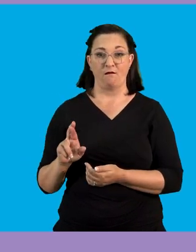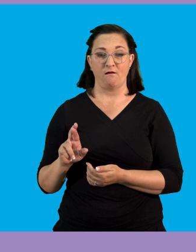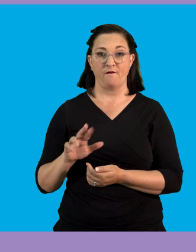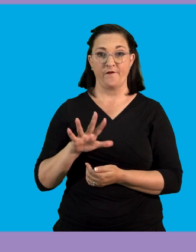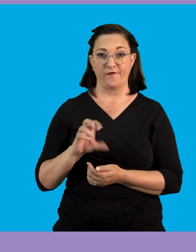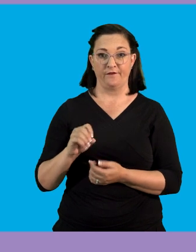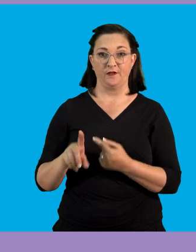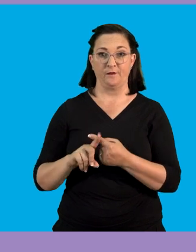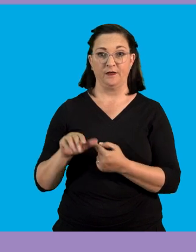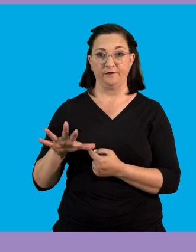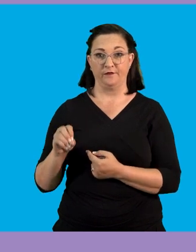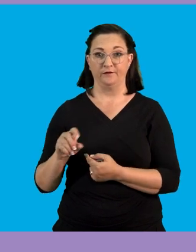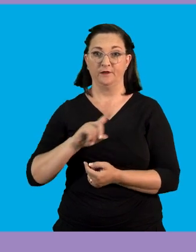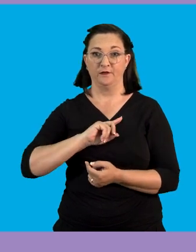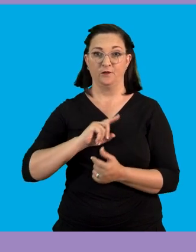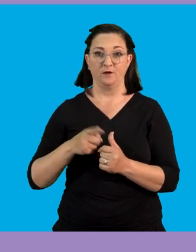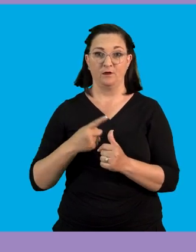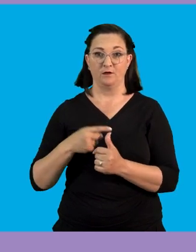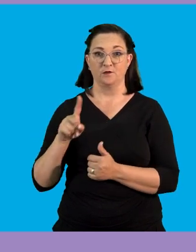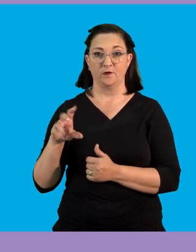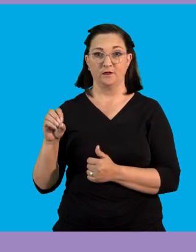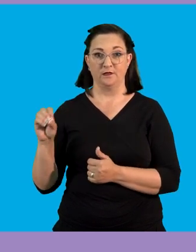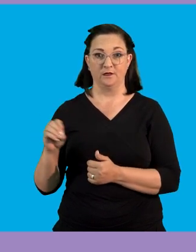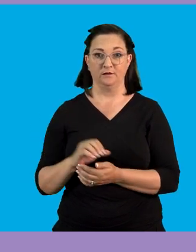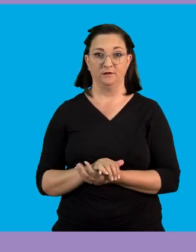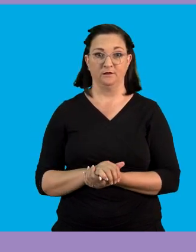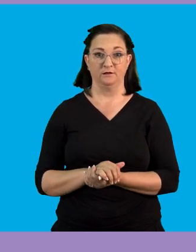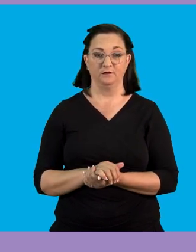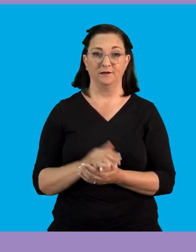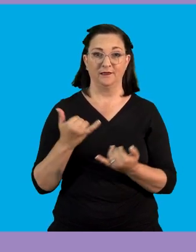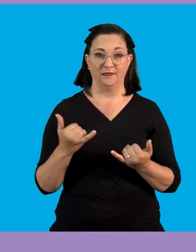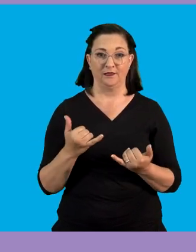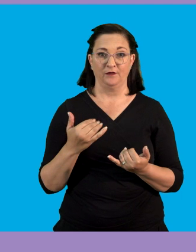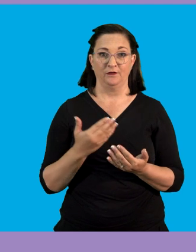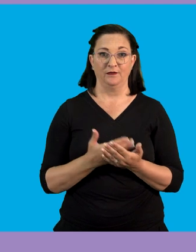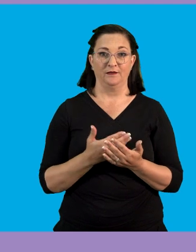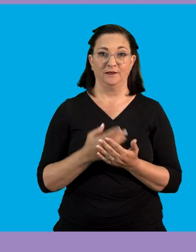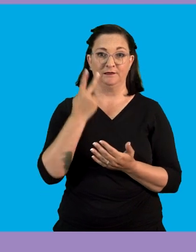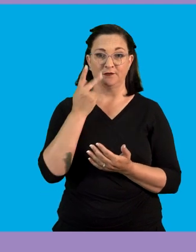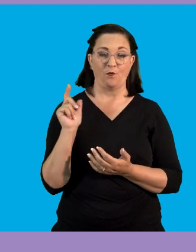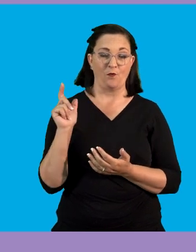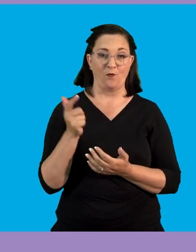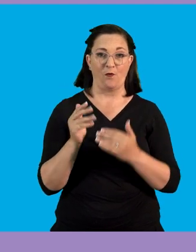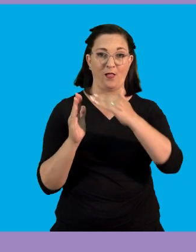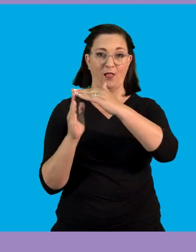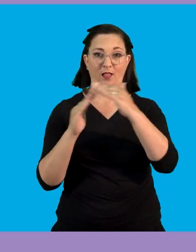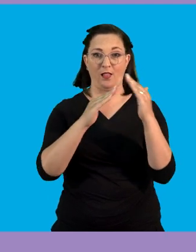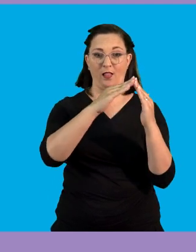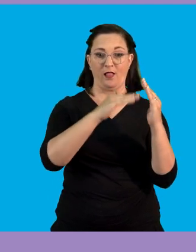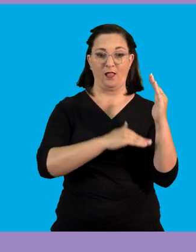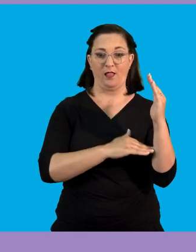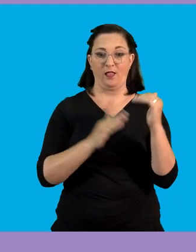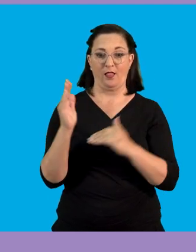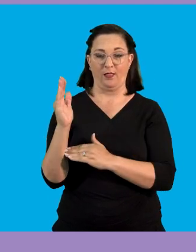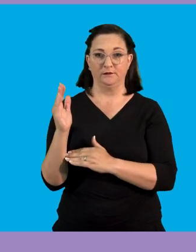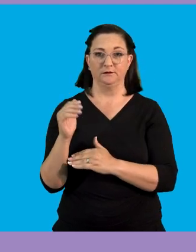And then angle R, 50 plus 50 is 100 degrees. And so we are now able to see all the angles.